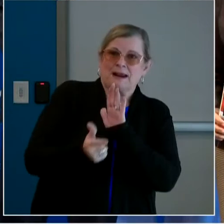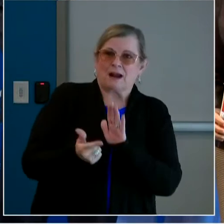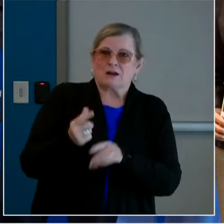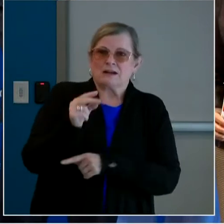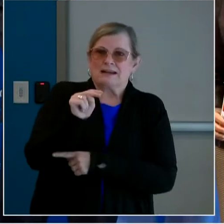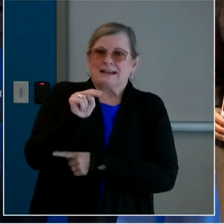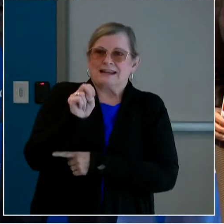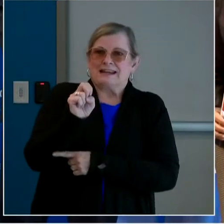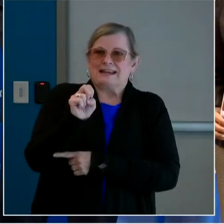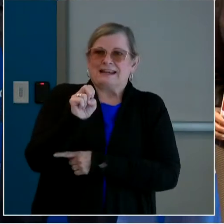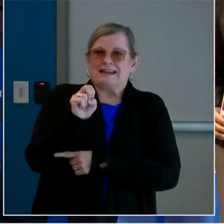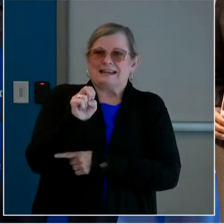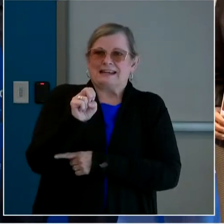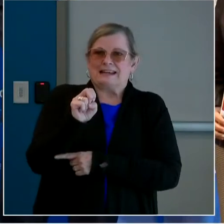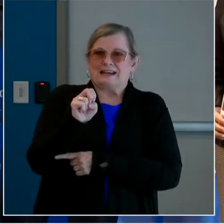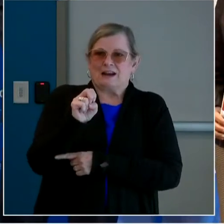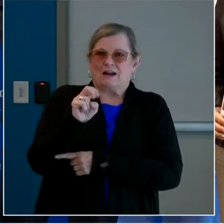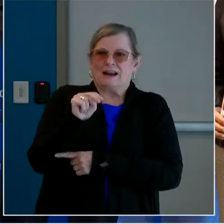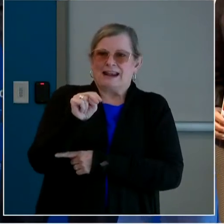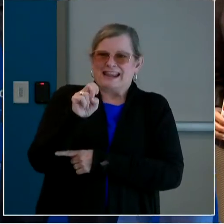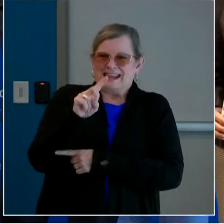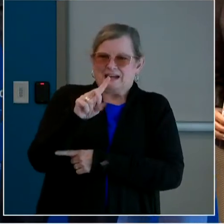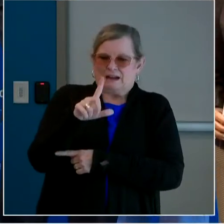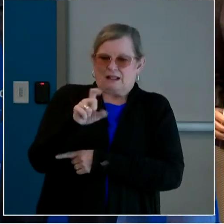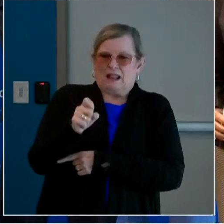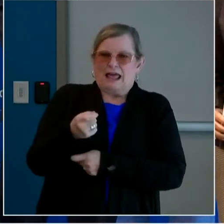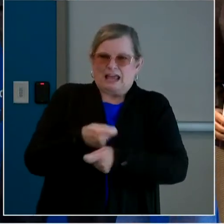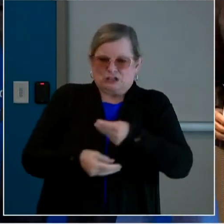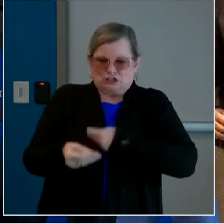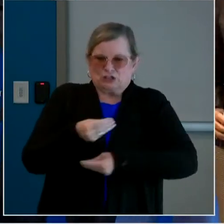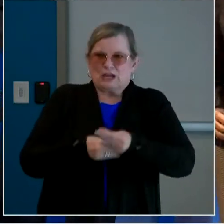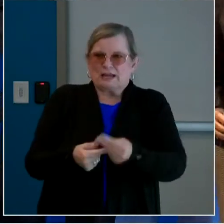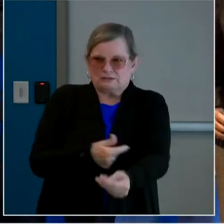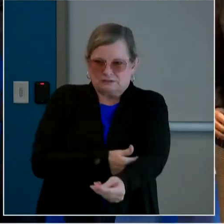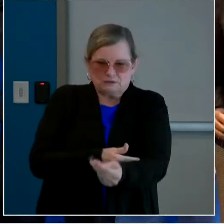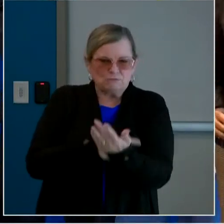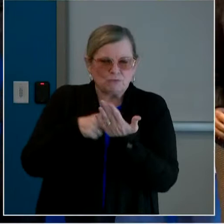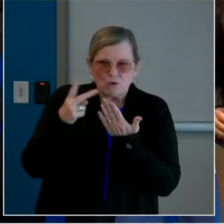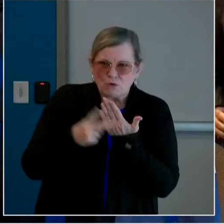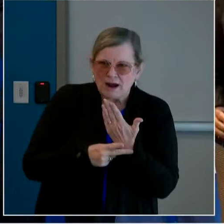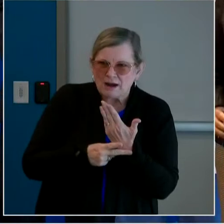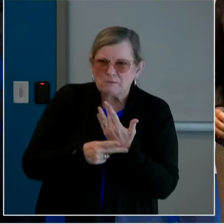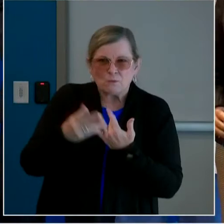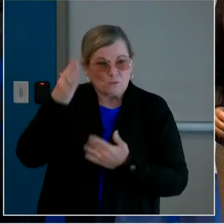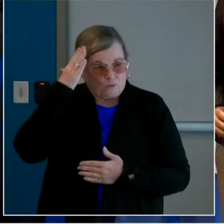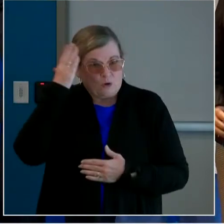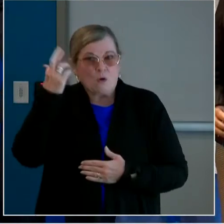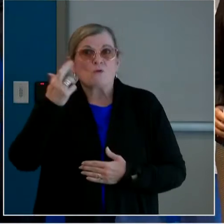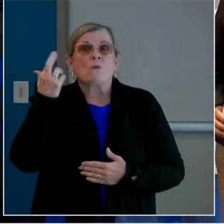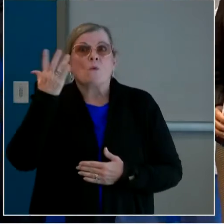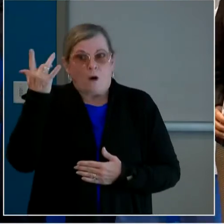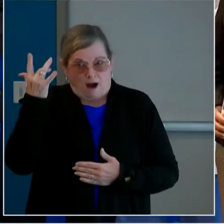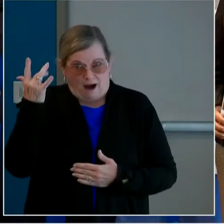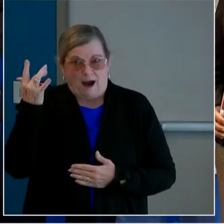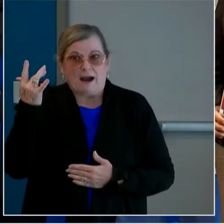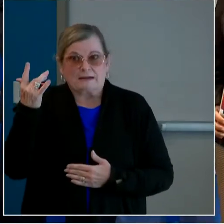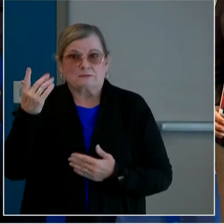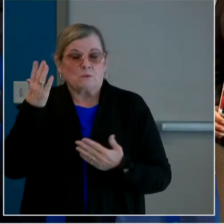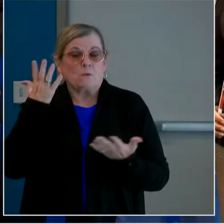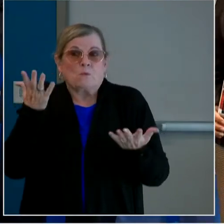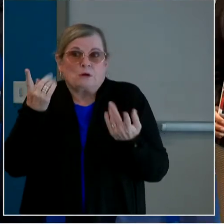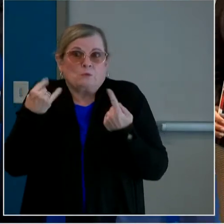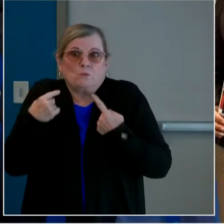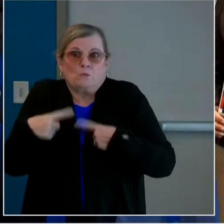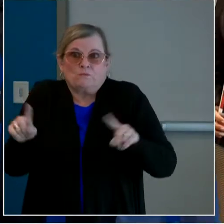because when that ban was lifted, drug-related HIV cases plummeted by 99%. That